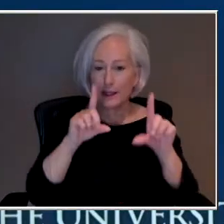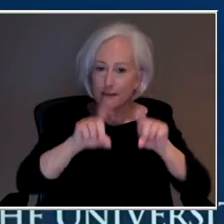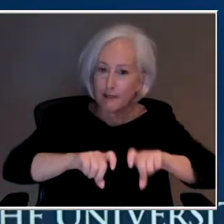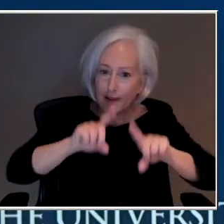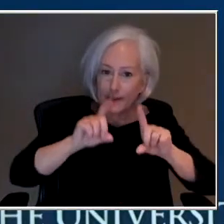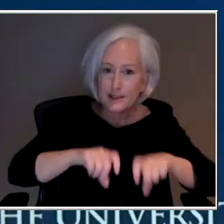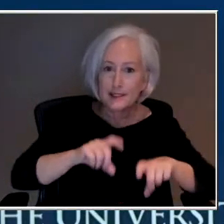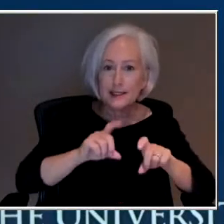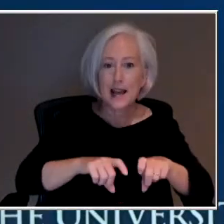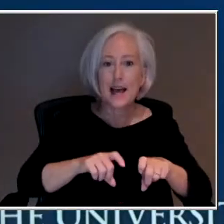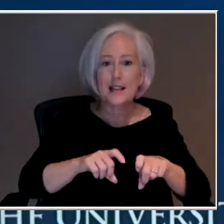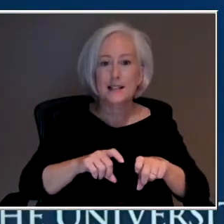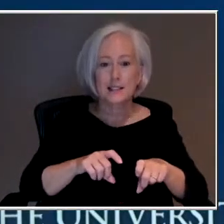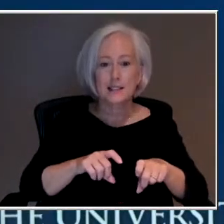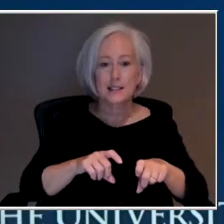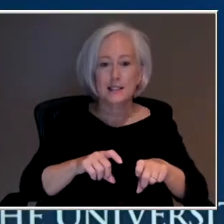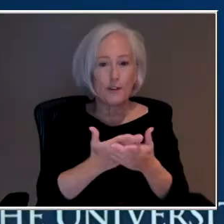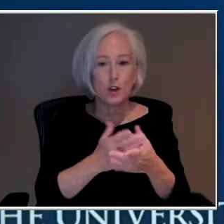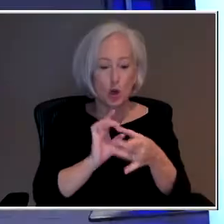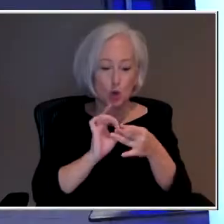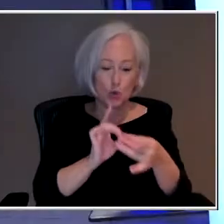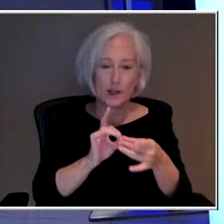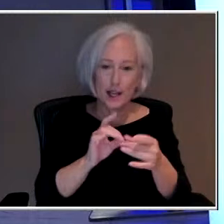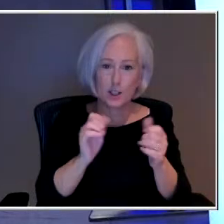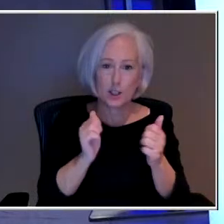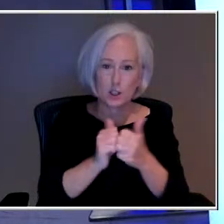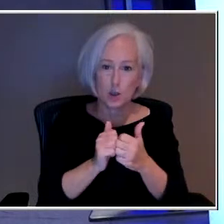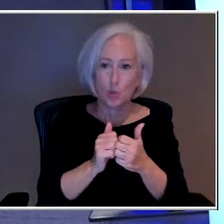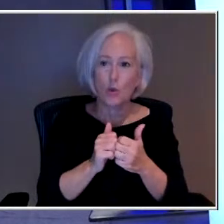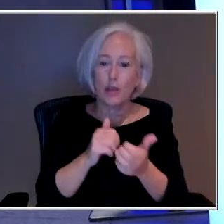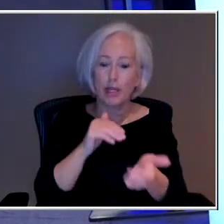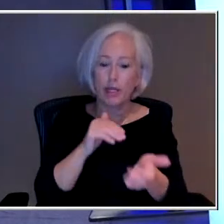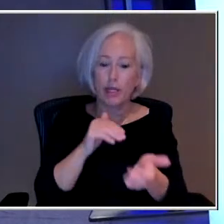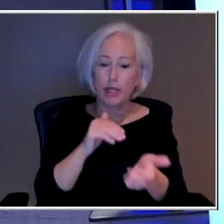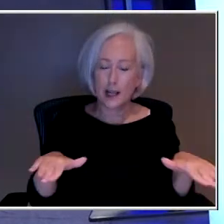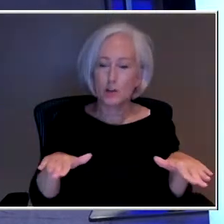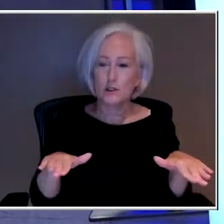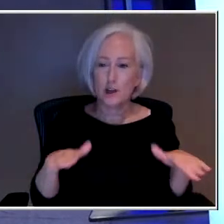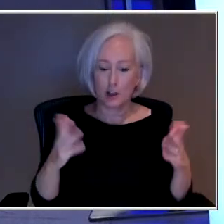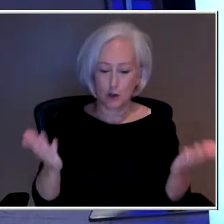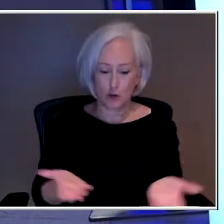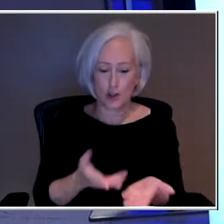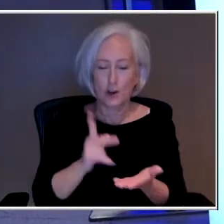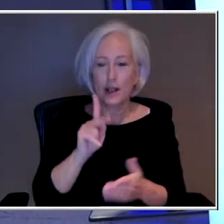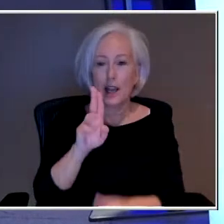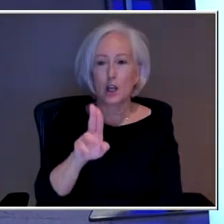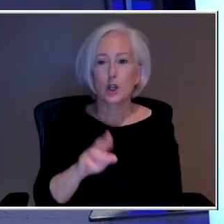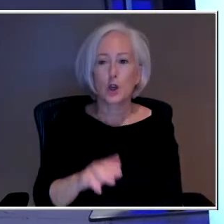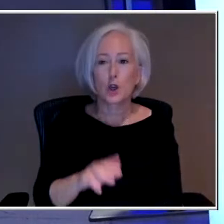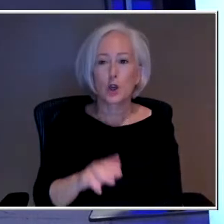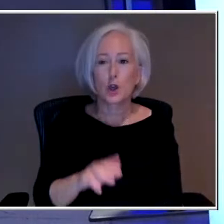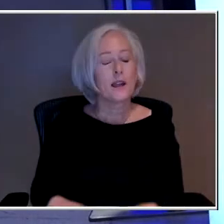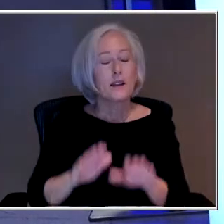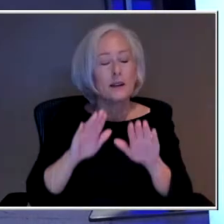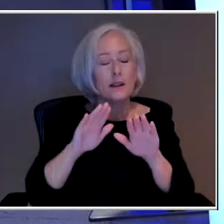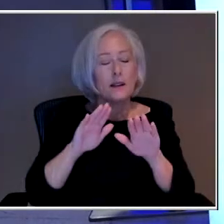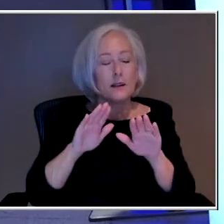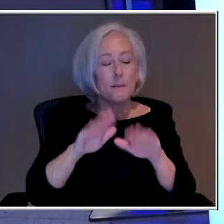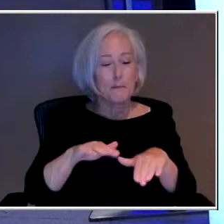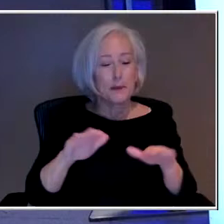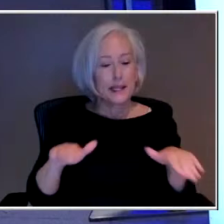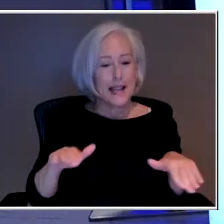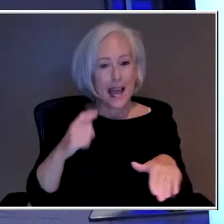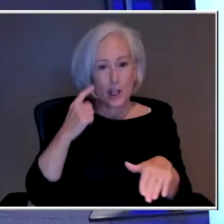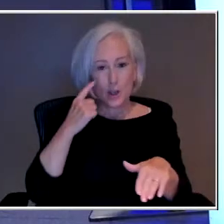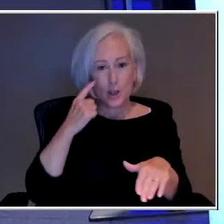relationship with the peds department here to make that happen. Talk about the referral process. Fred wants to know, is the pediatric eye clinic only for those with a diagnosis maybe